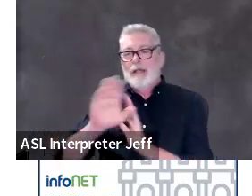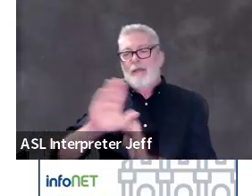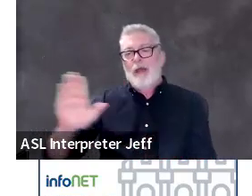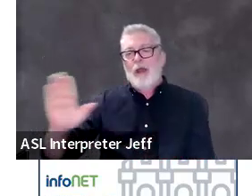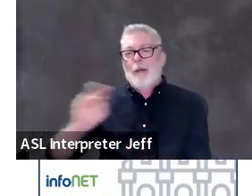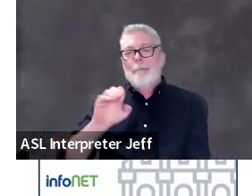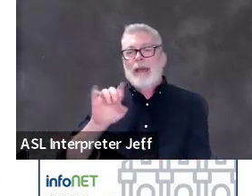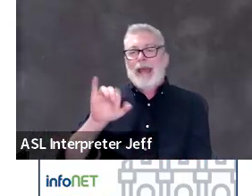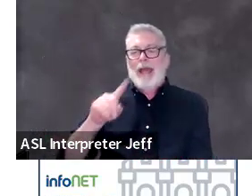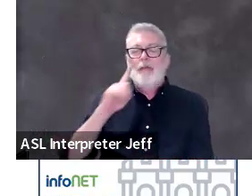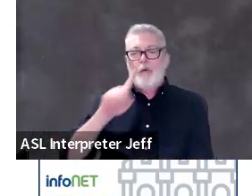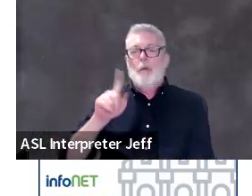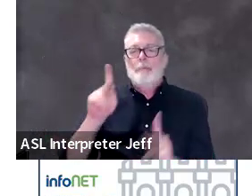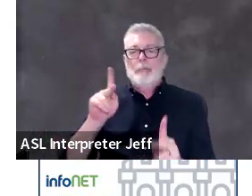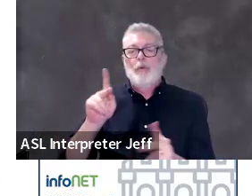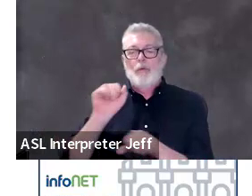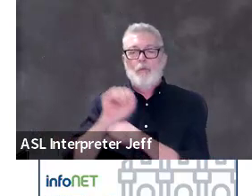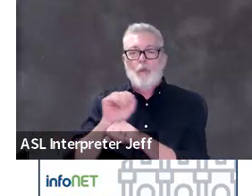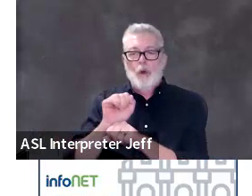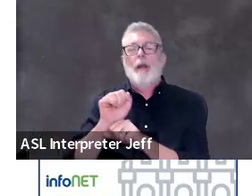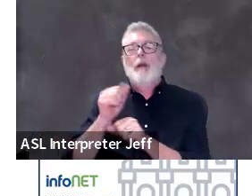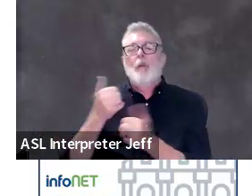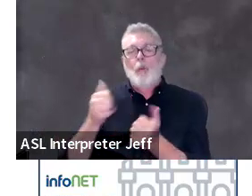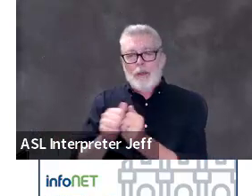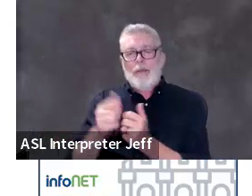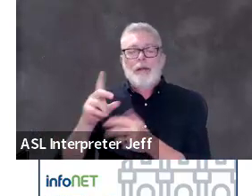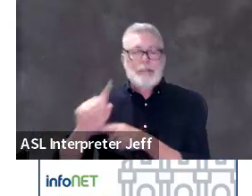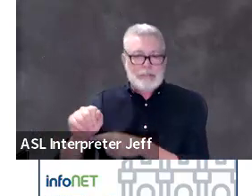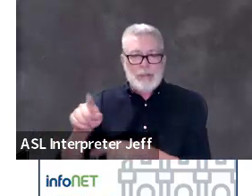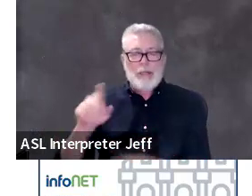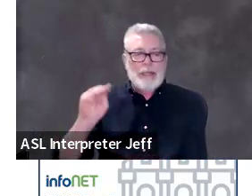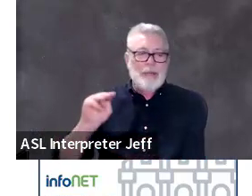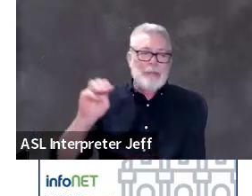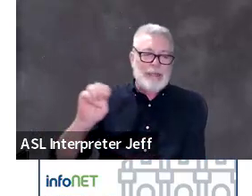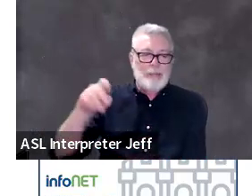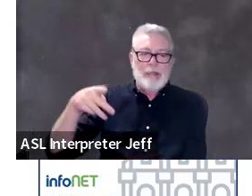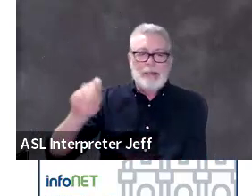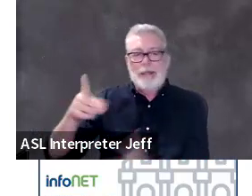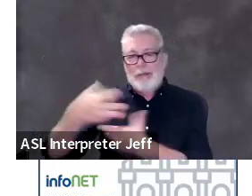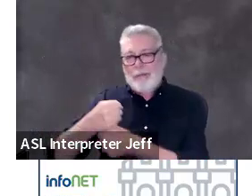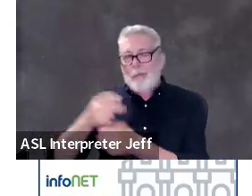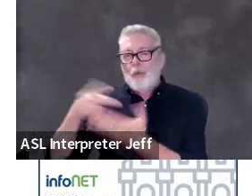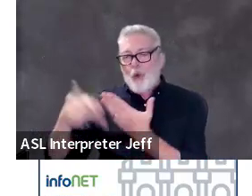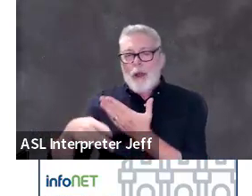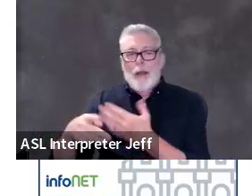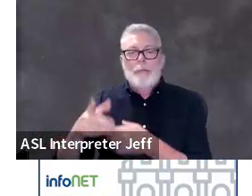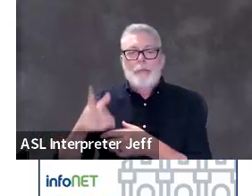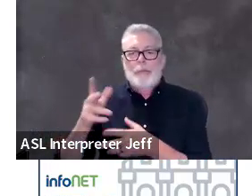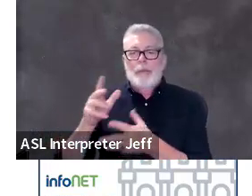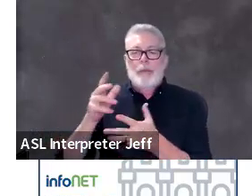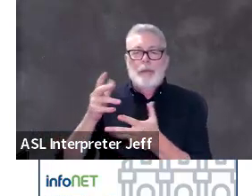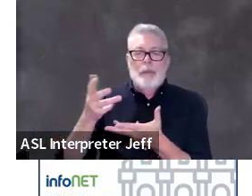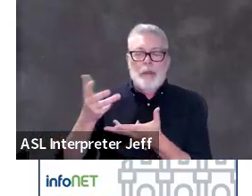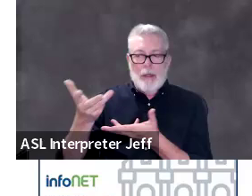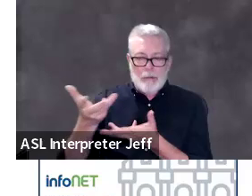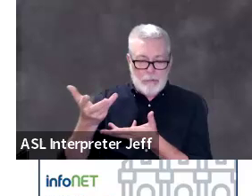for Employed Persons with Disabilities programs, the MEPD program, and work without